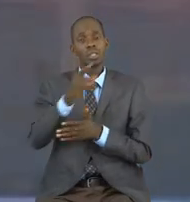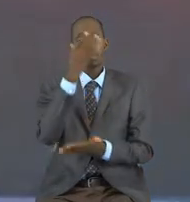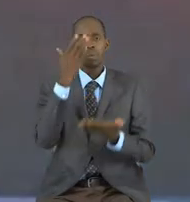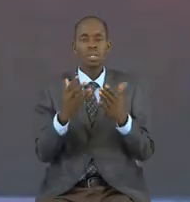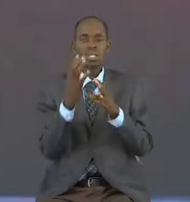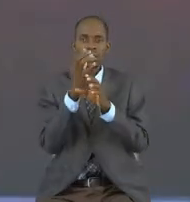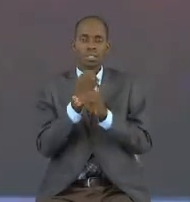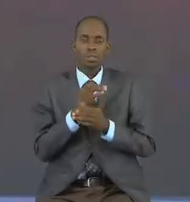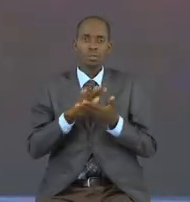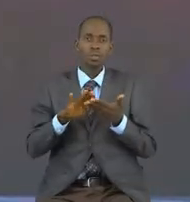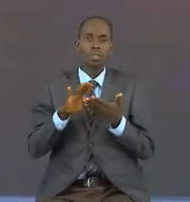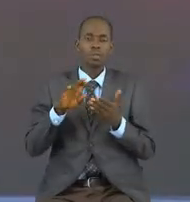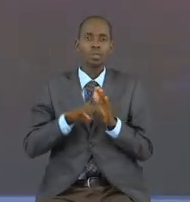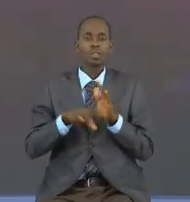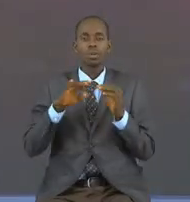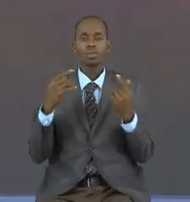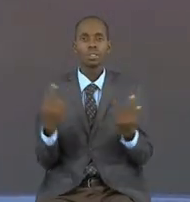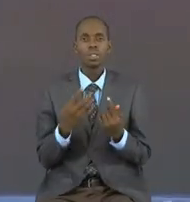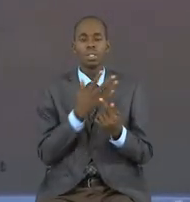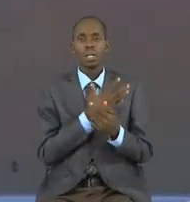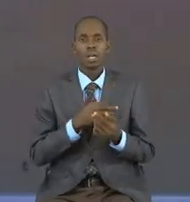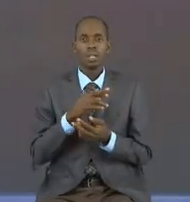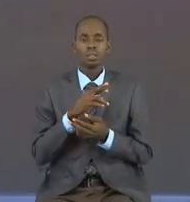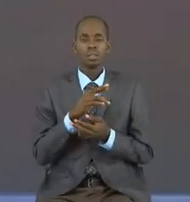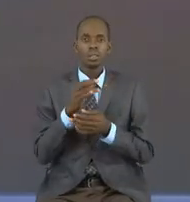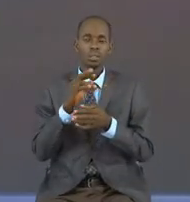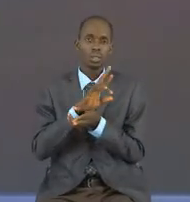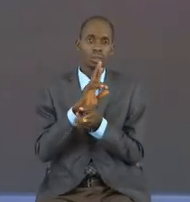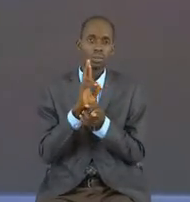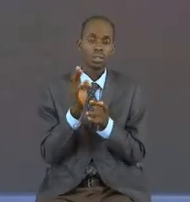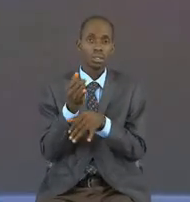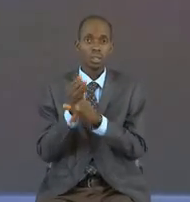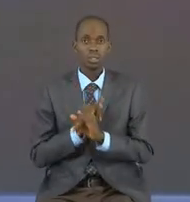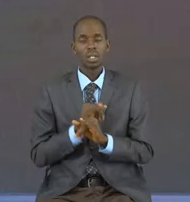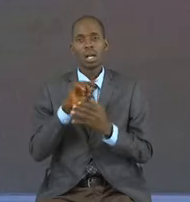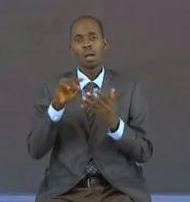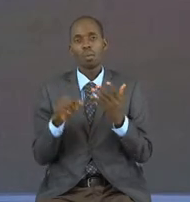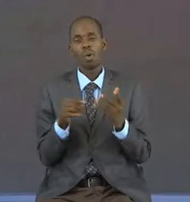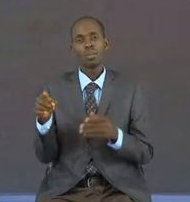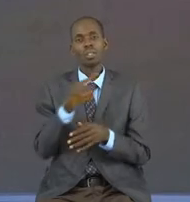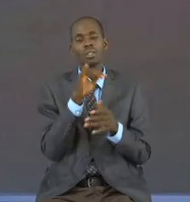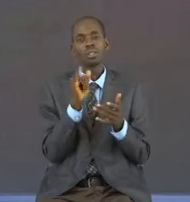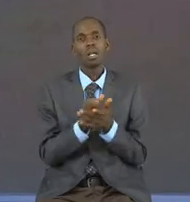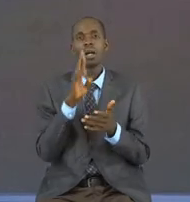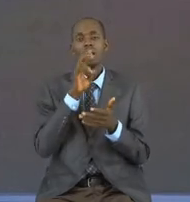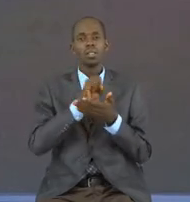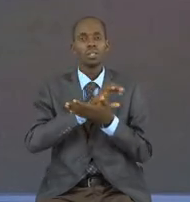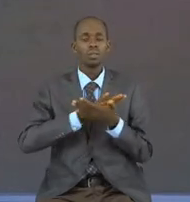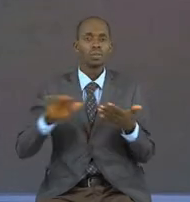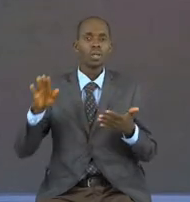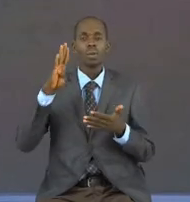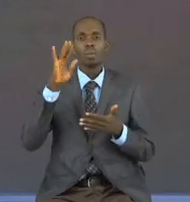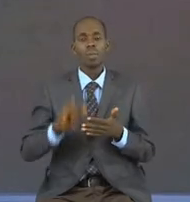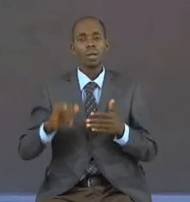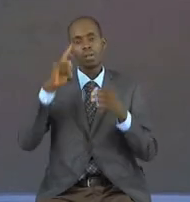sins and inheritance among them which are sanctified by faith in Christ. It